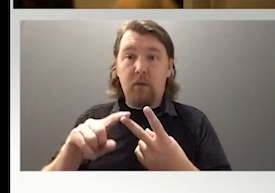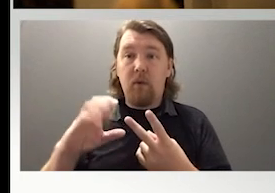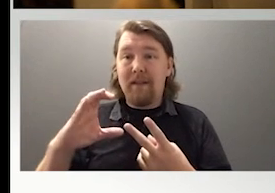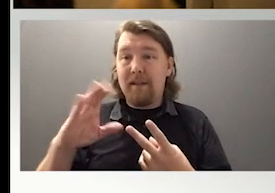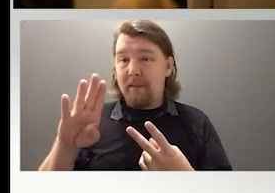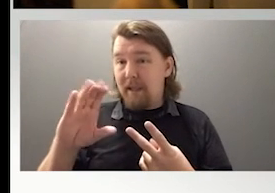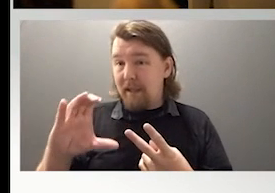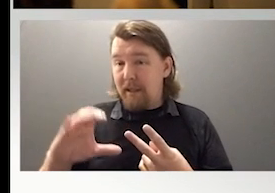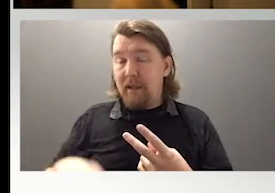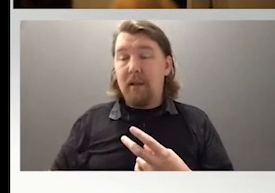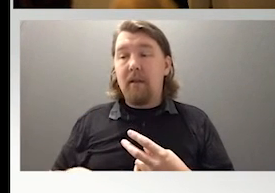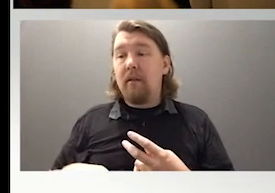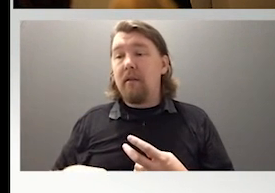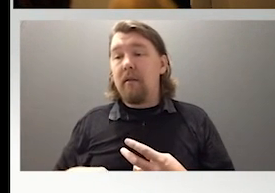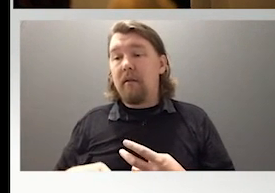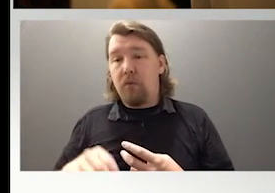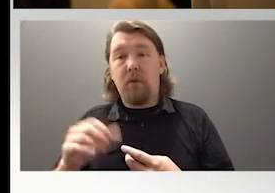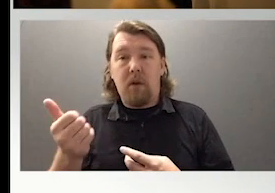other people.